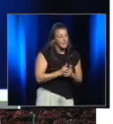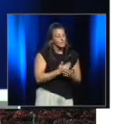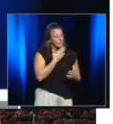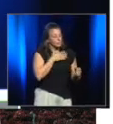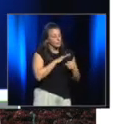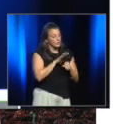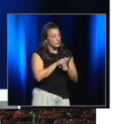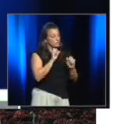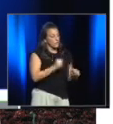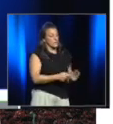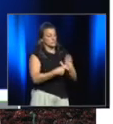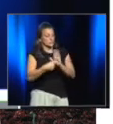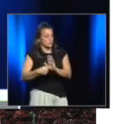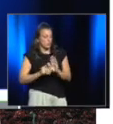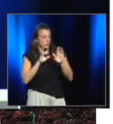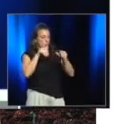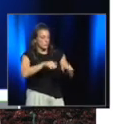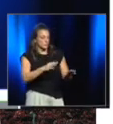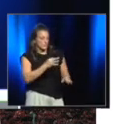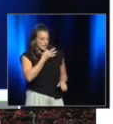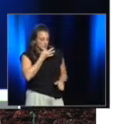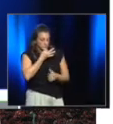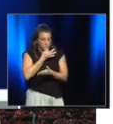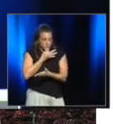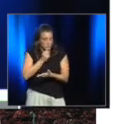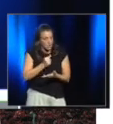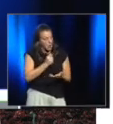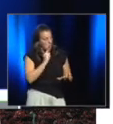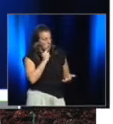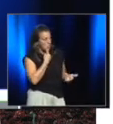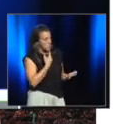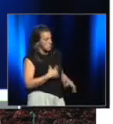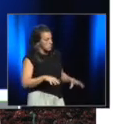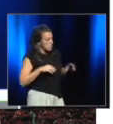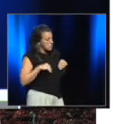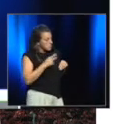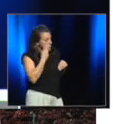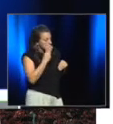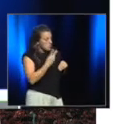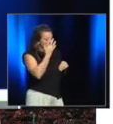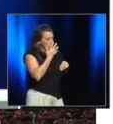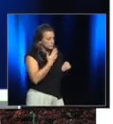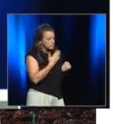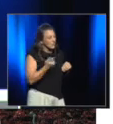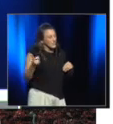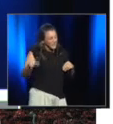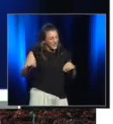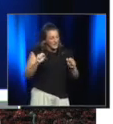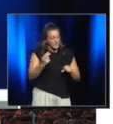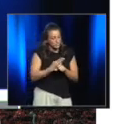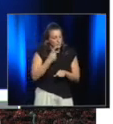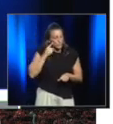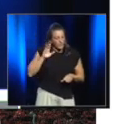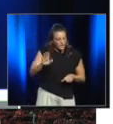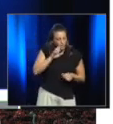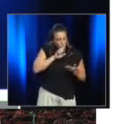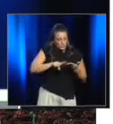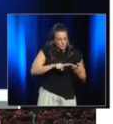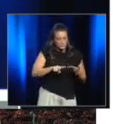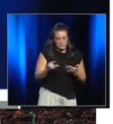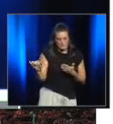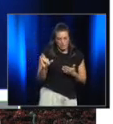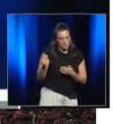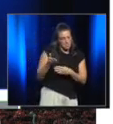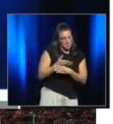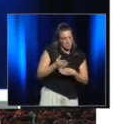seriously, and they can use these data for their own research purposes. And they produce up to